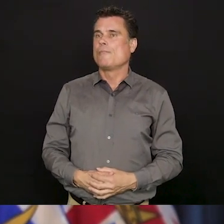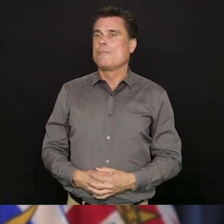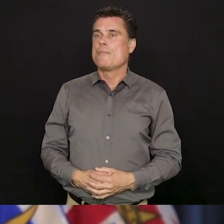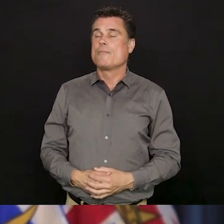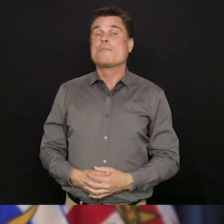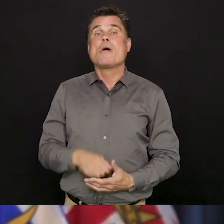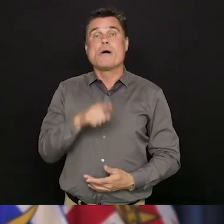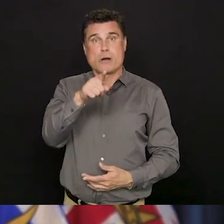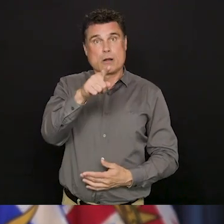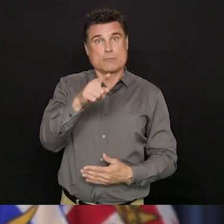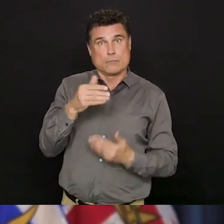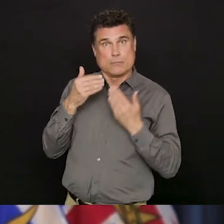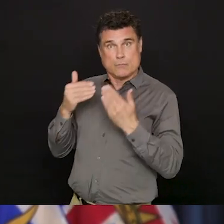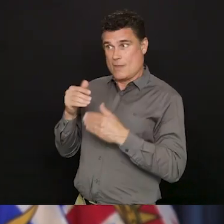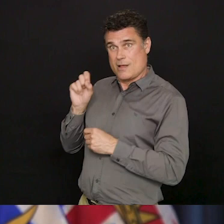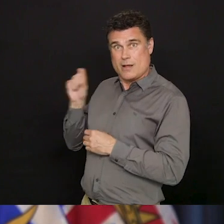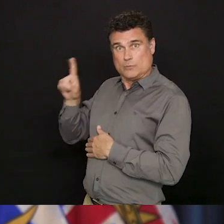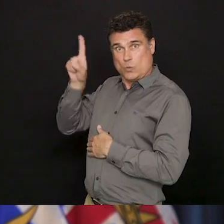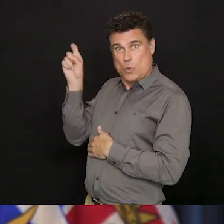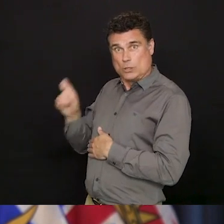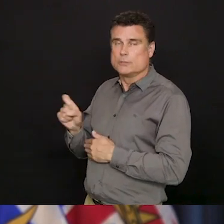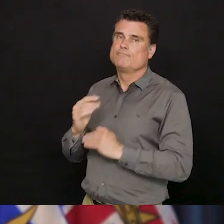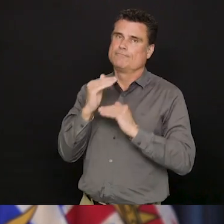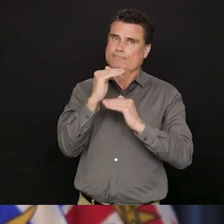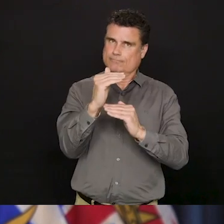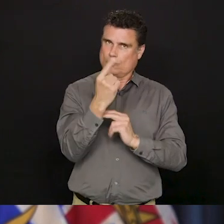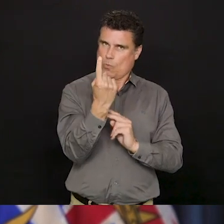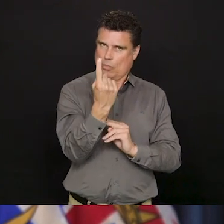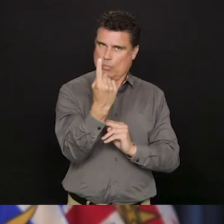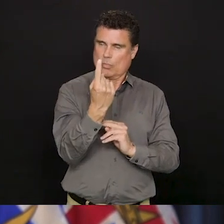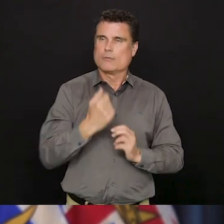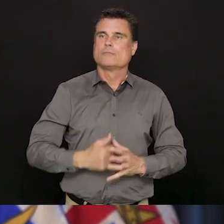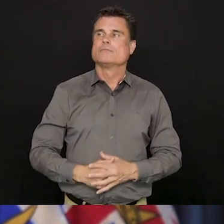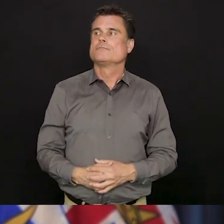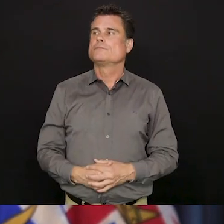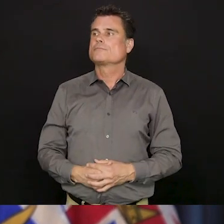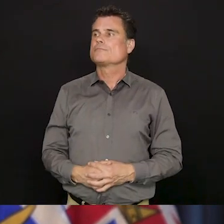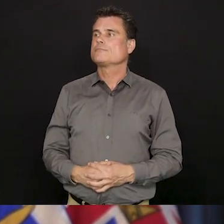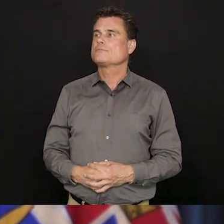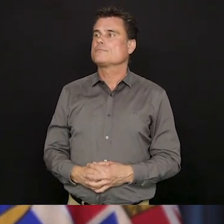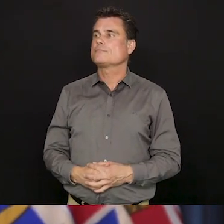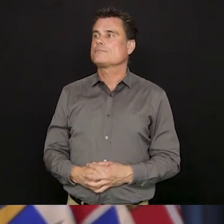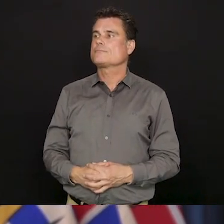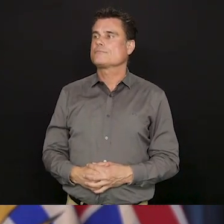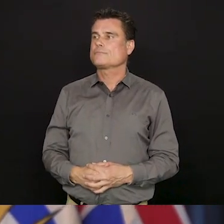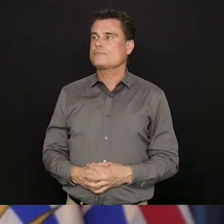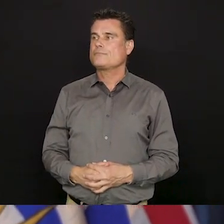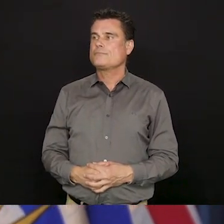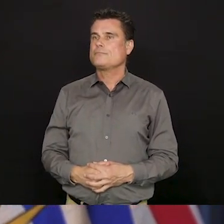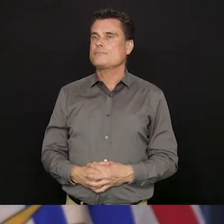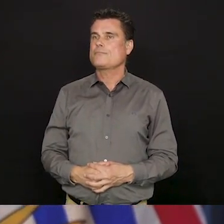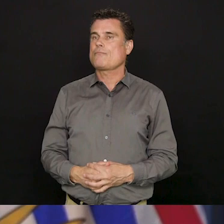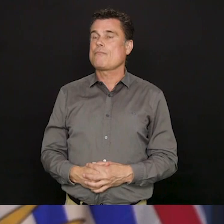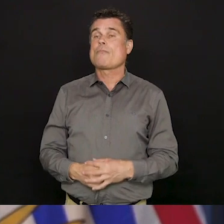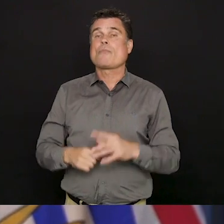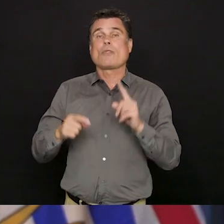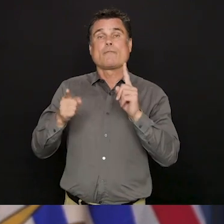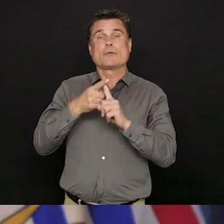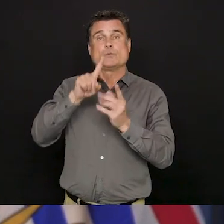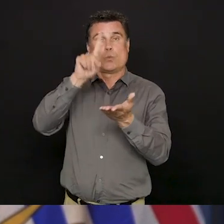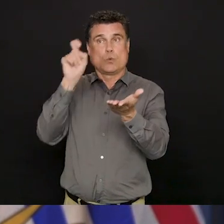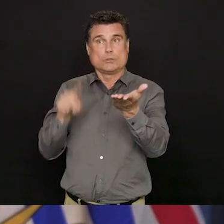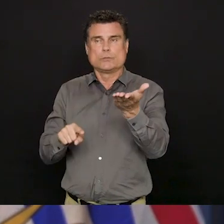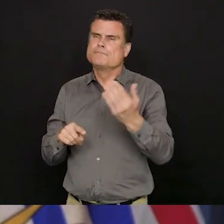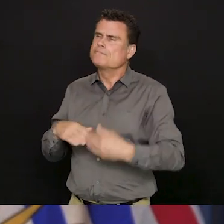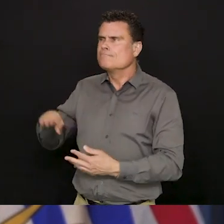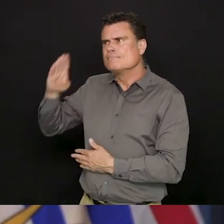name. First question is from Vaughn Palmer. Go ahead, Vaughn. Hello, Dr. Henry. The other day you